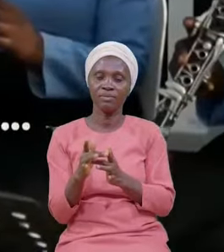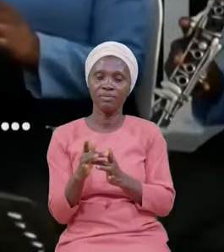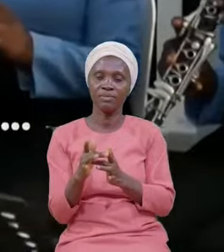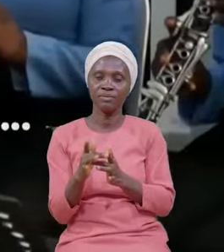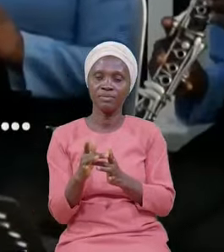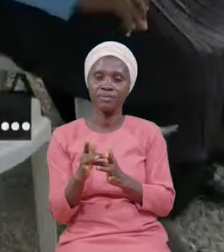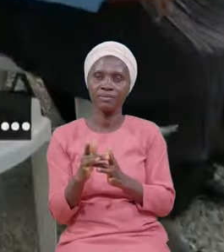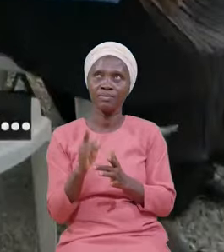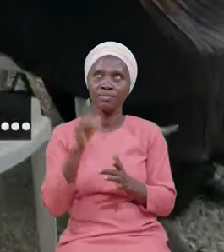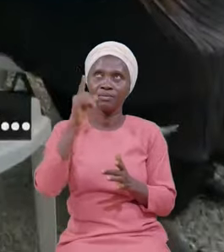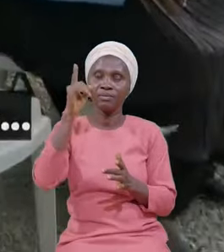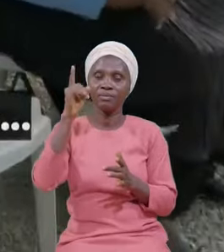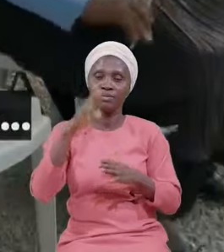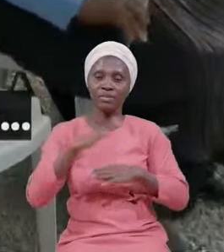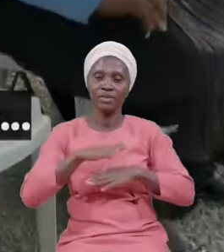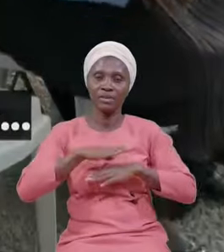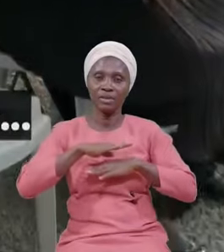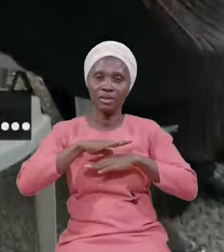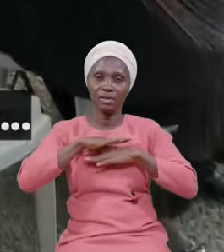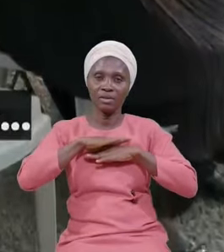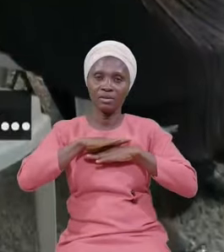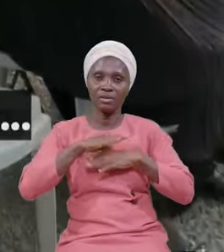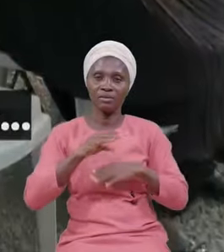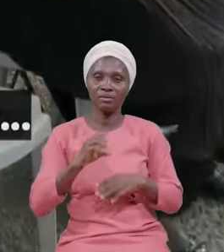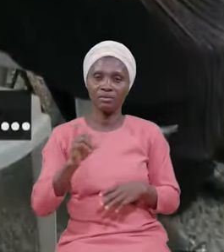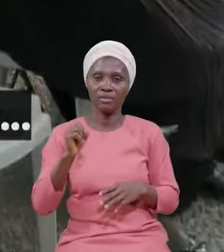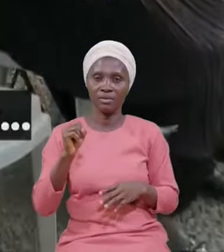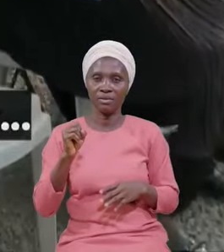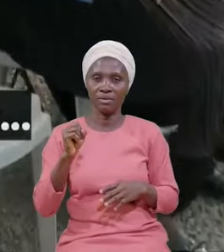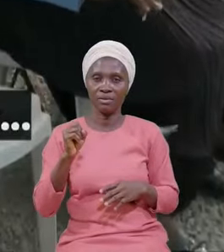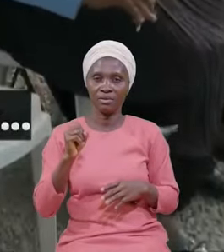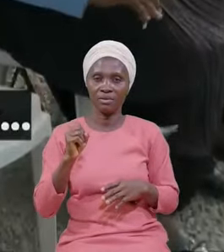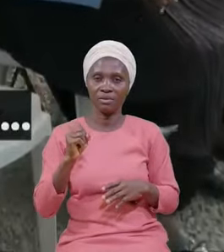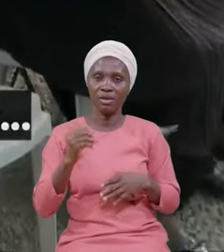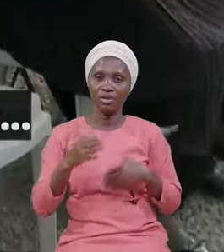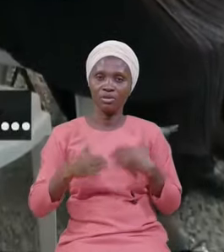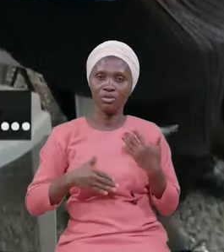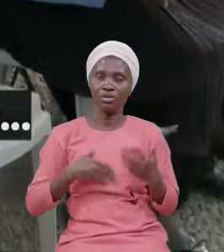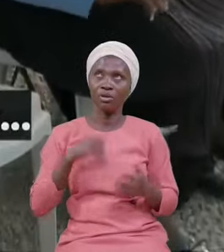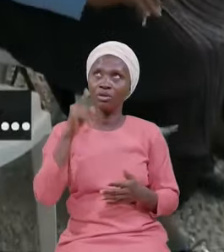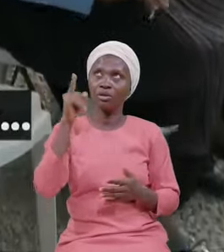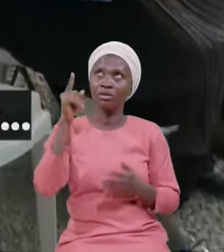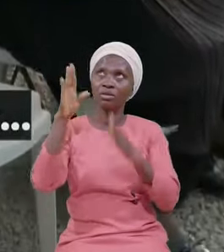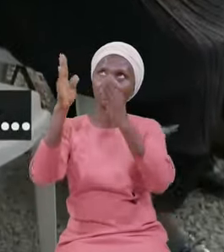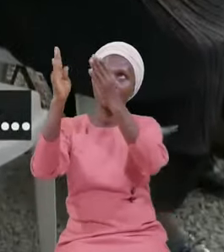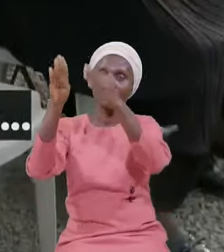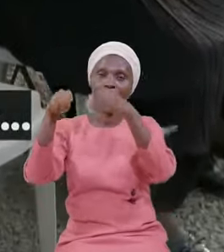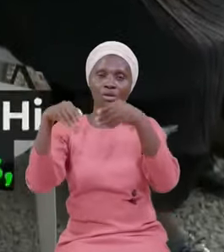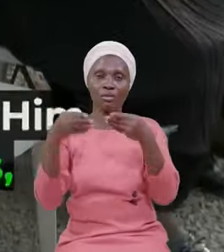Jesus he satisfies Joy